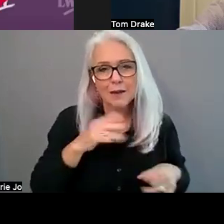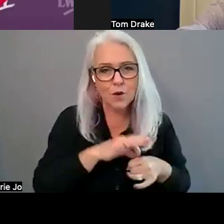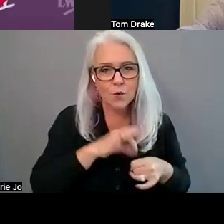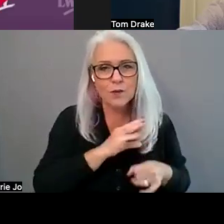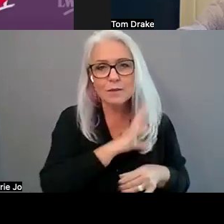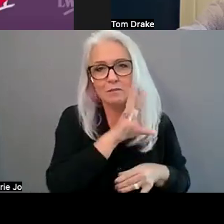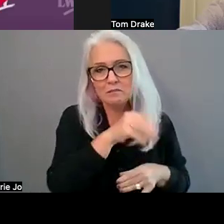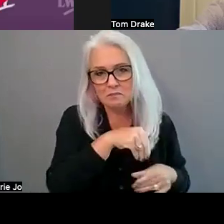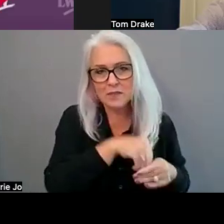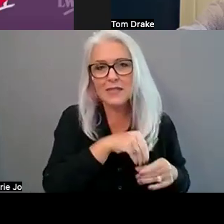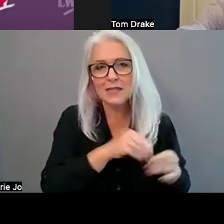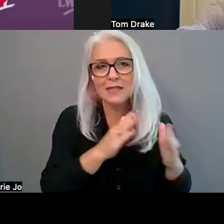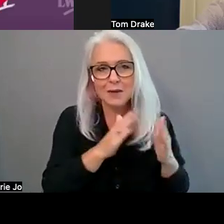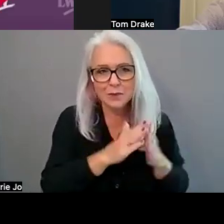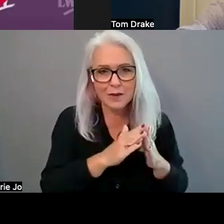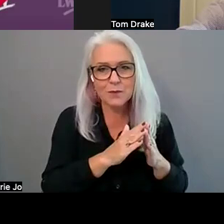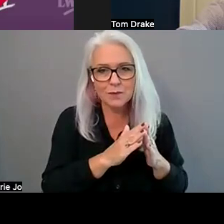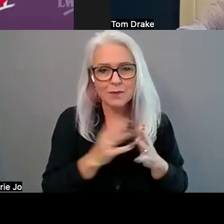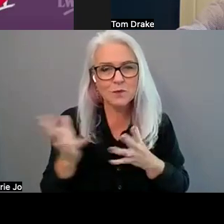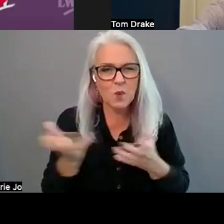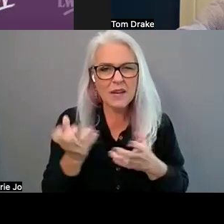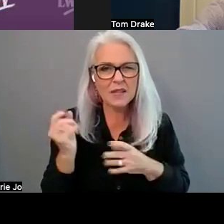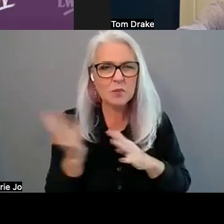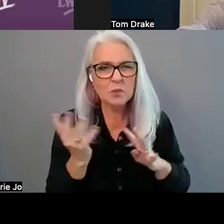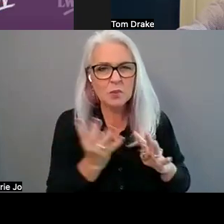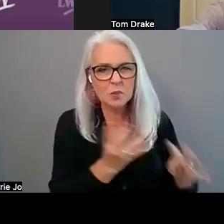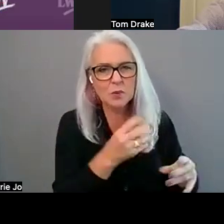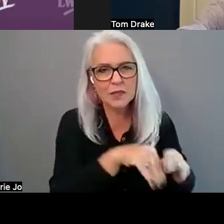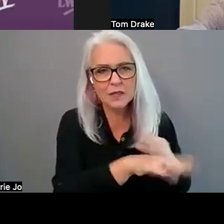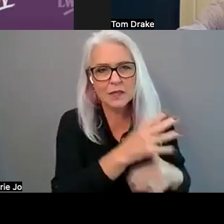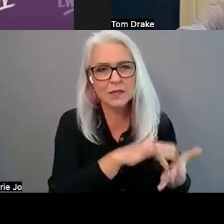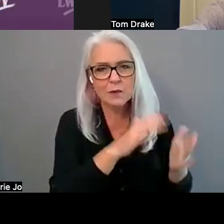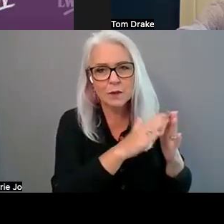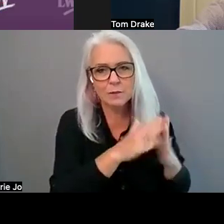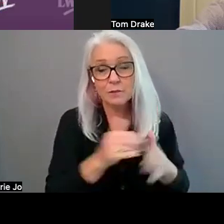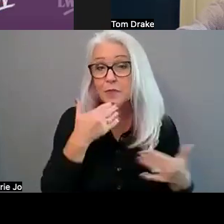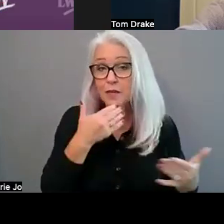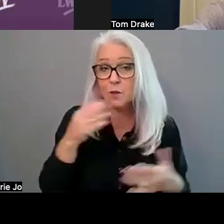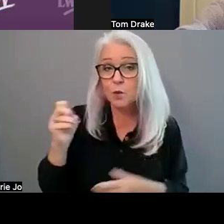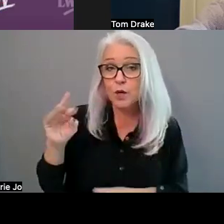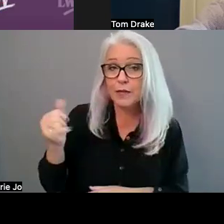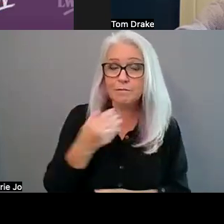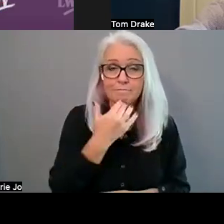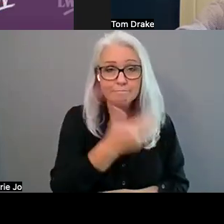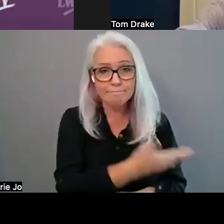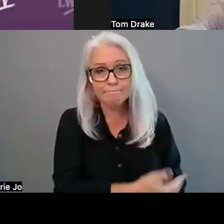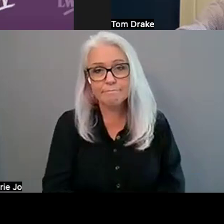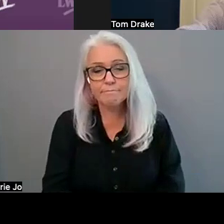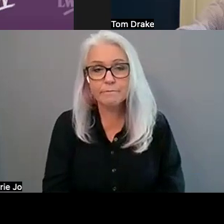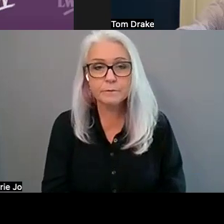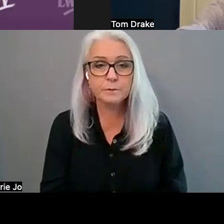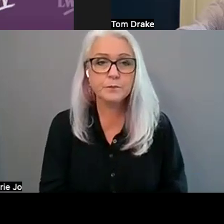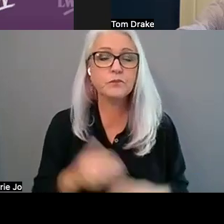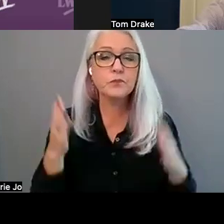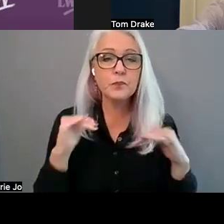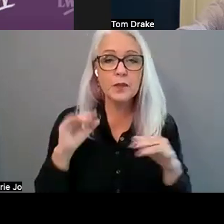in the downtown because I wanted the foot traffic to support other stores. Thank you, Morgan. Welcome. Okay. Next